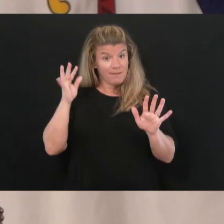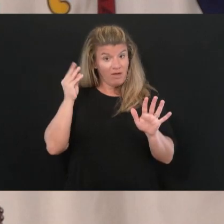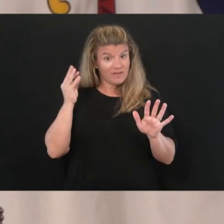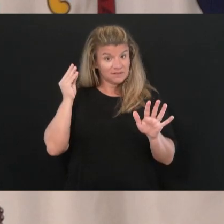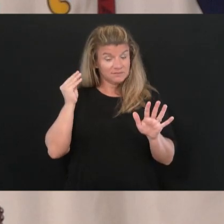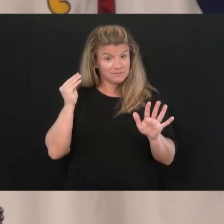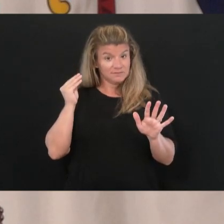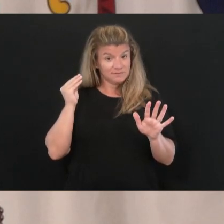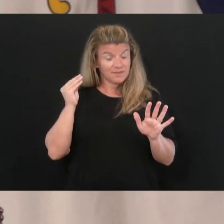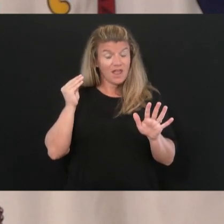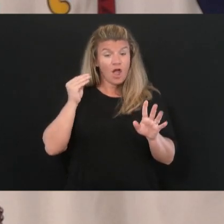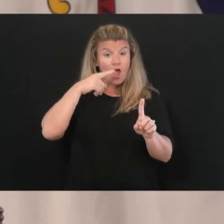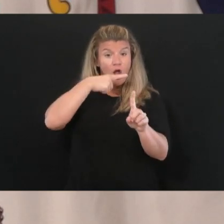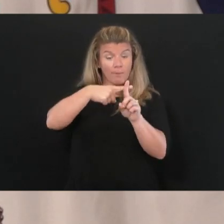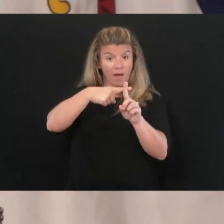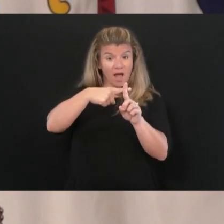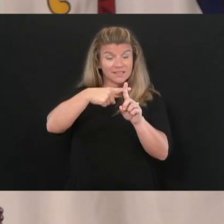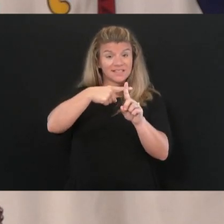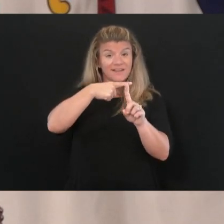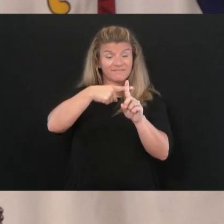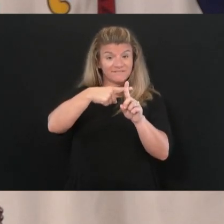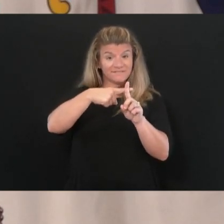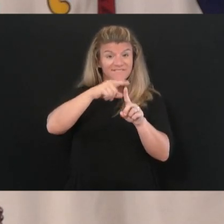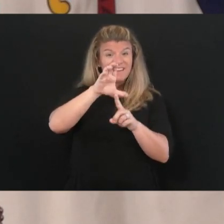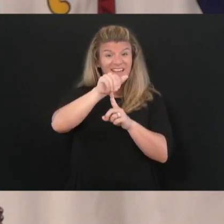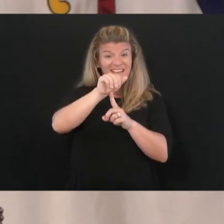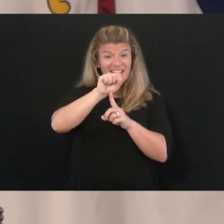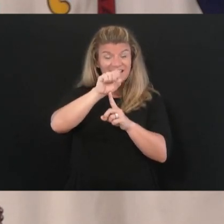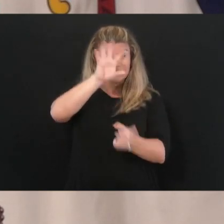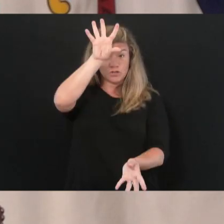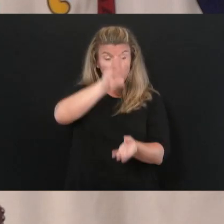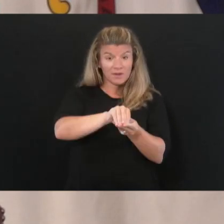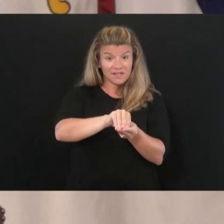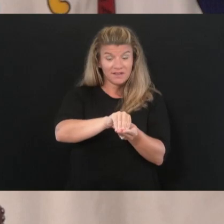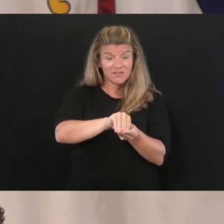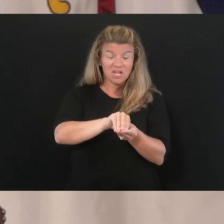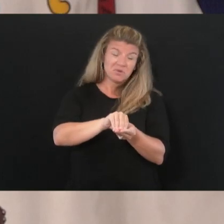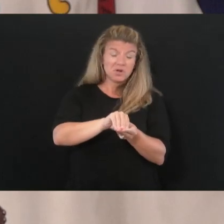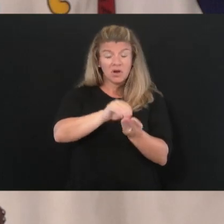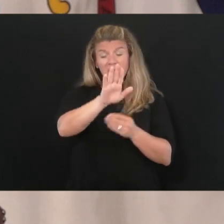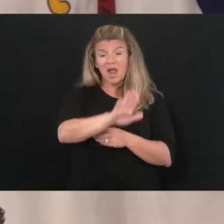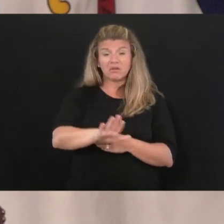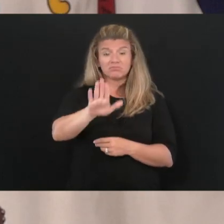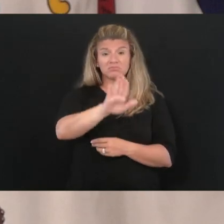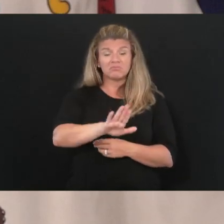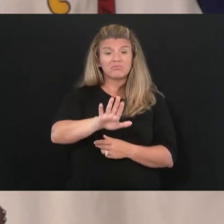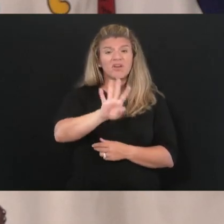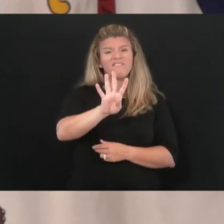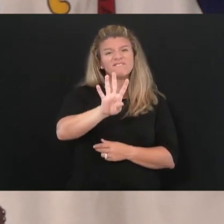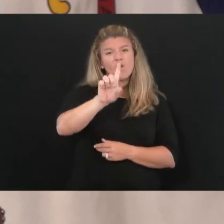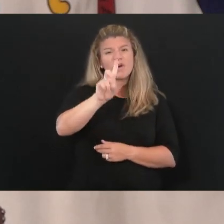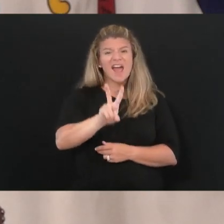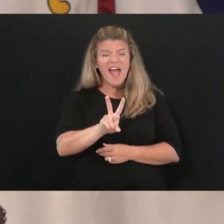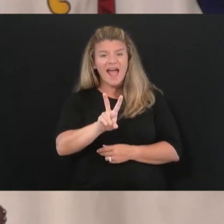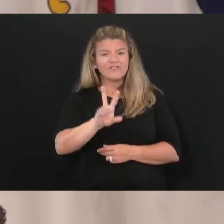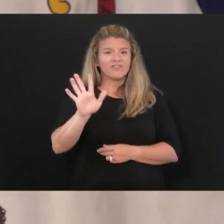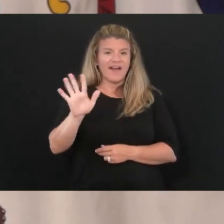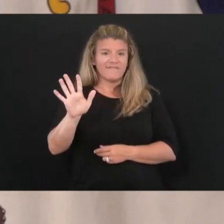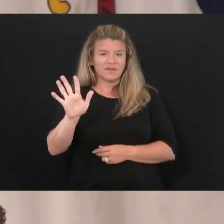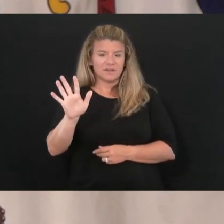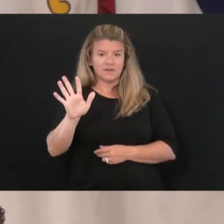this. Our positive cases on a cumulative basis were running from about 4.5 to